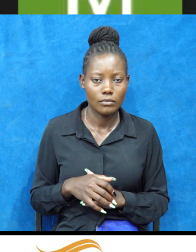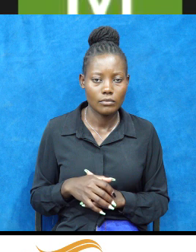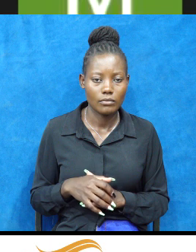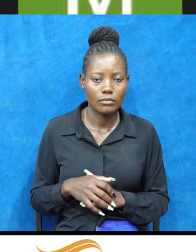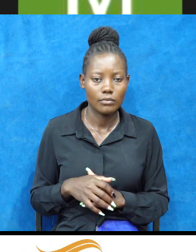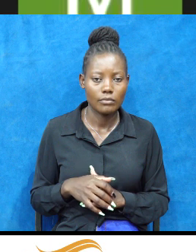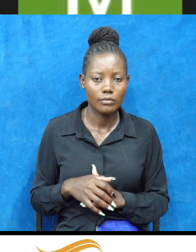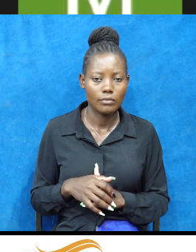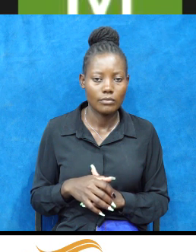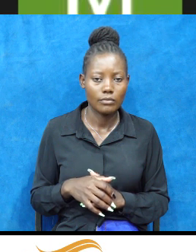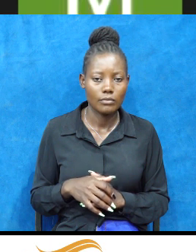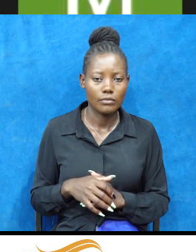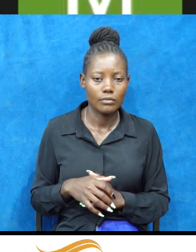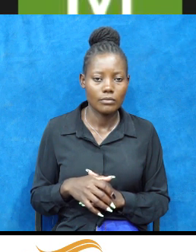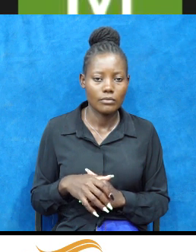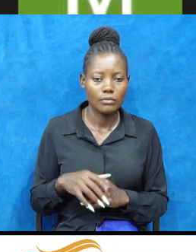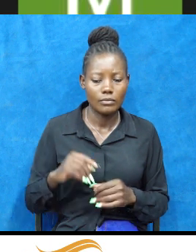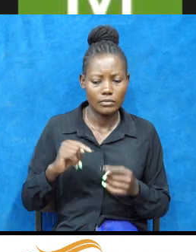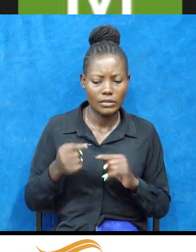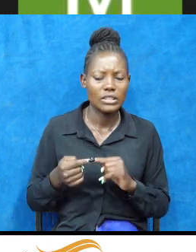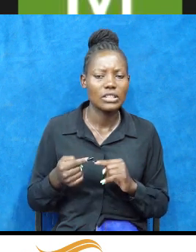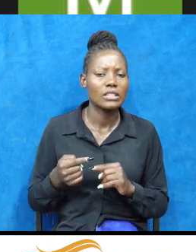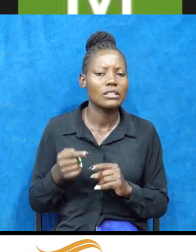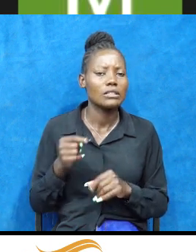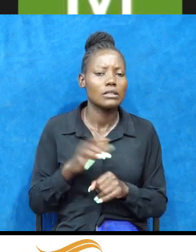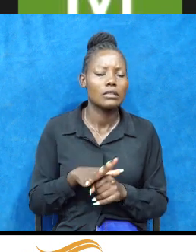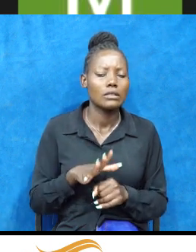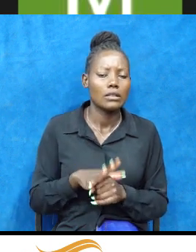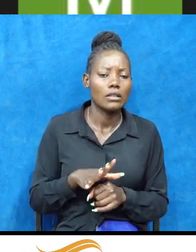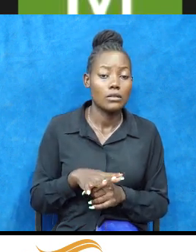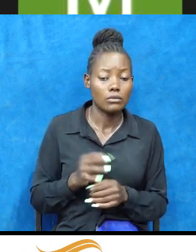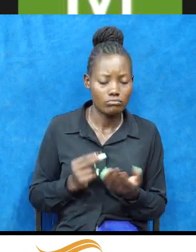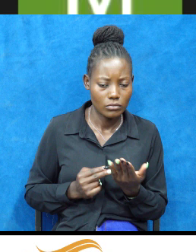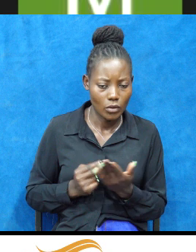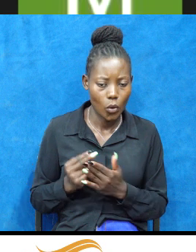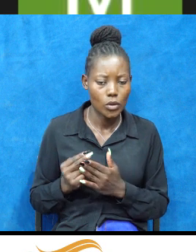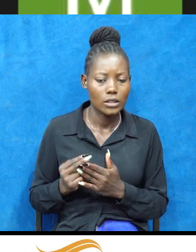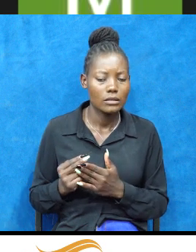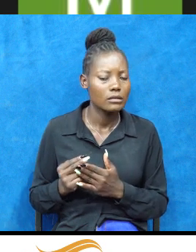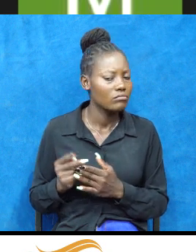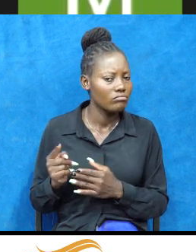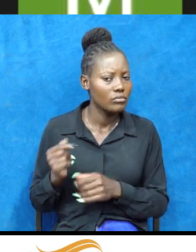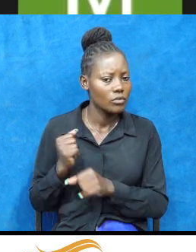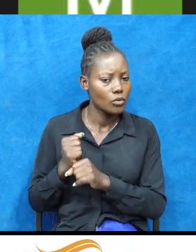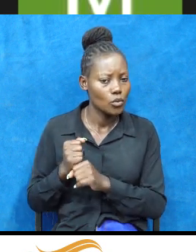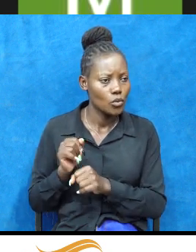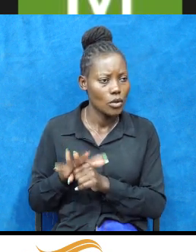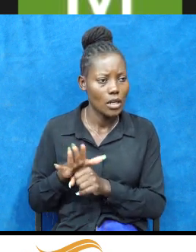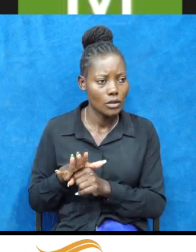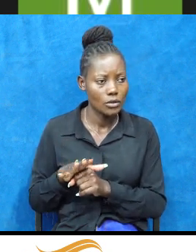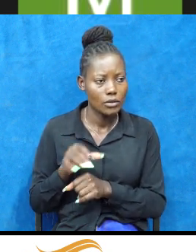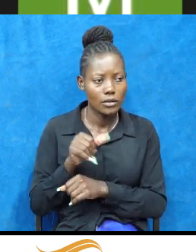tendons and knee injuries, shins, all these things, because honestly, they just did too much.